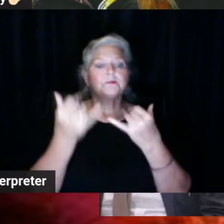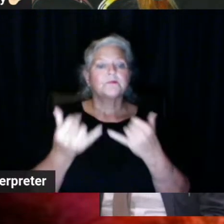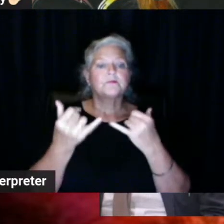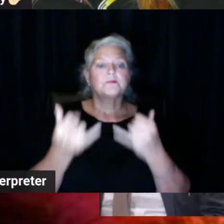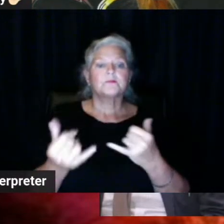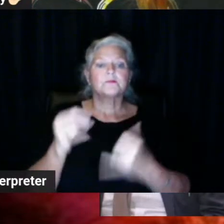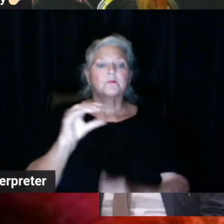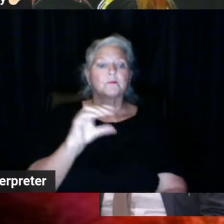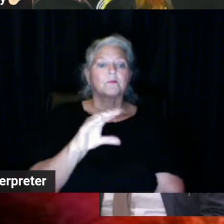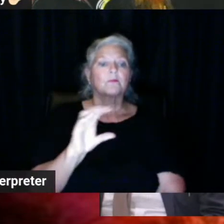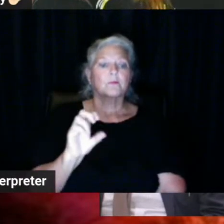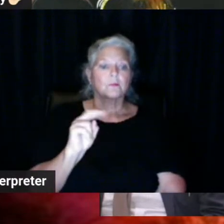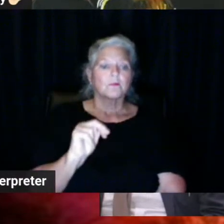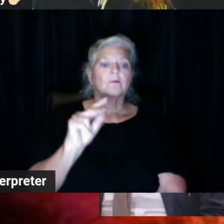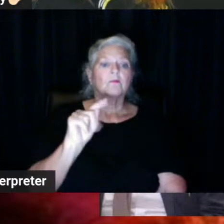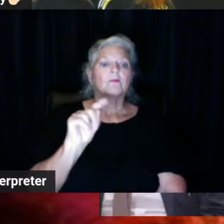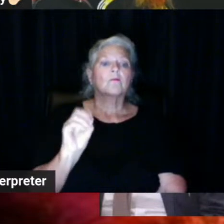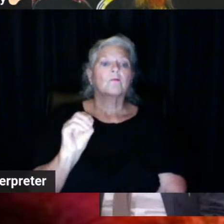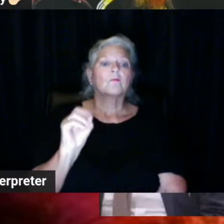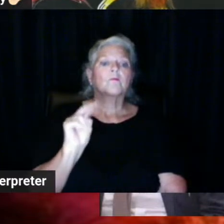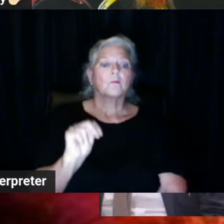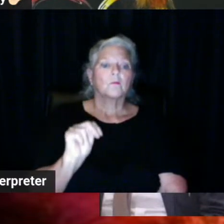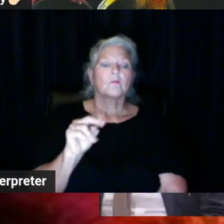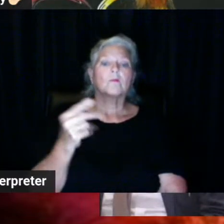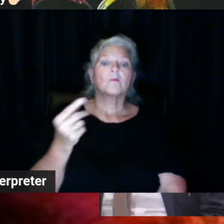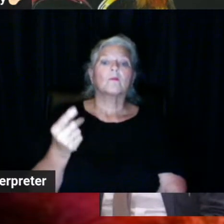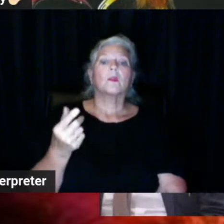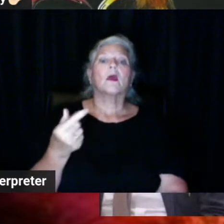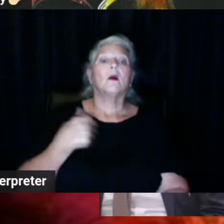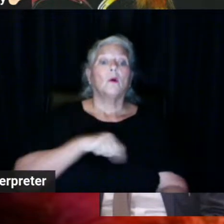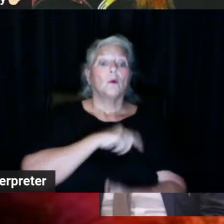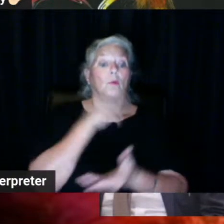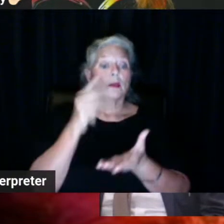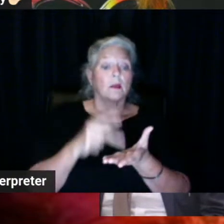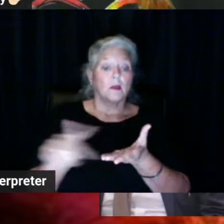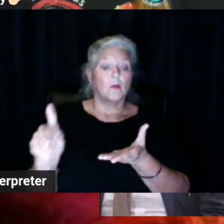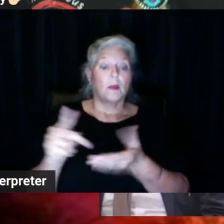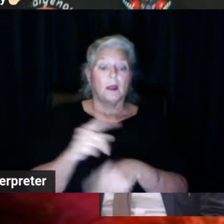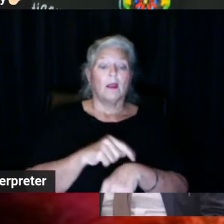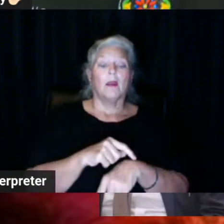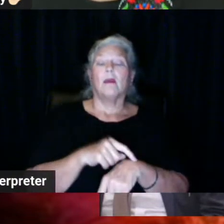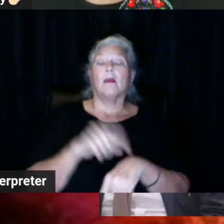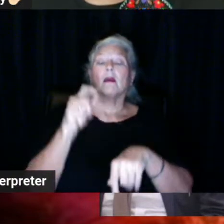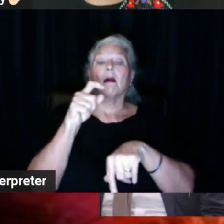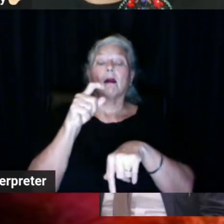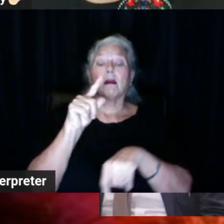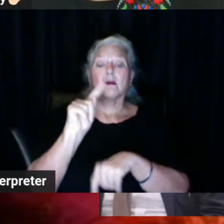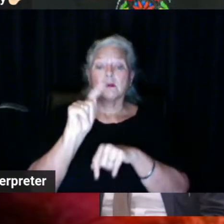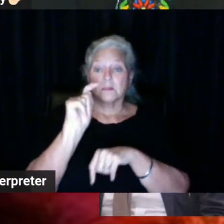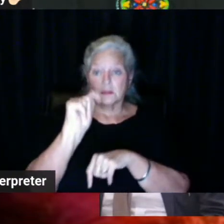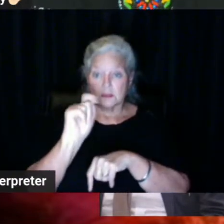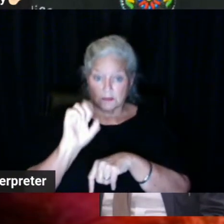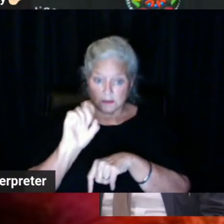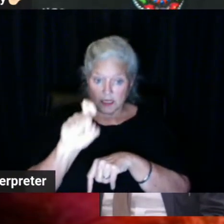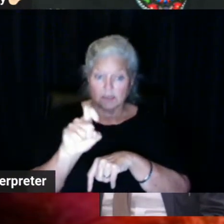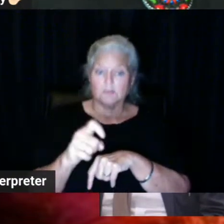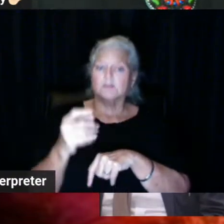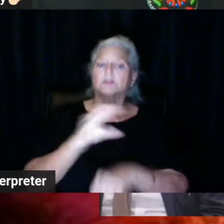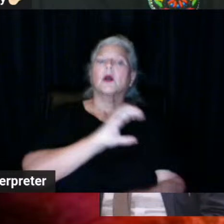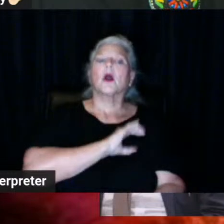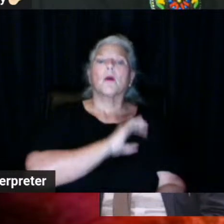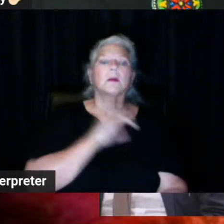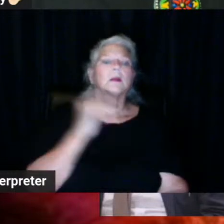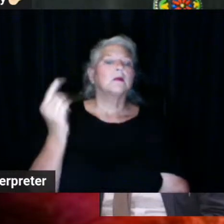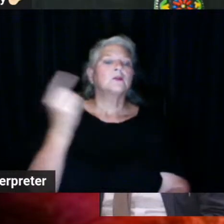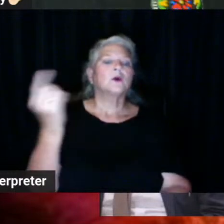our services, leaders, and police departments only service the entitled, selected few, while those